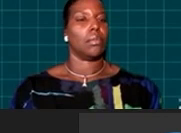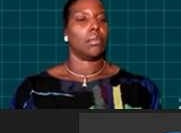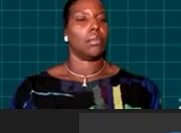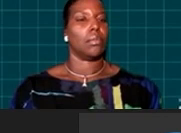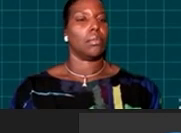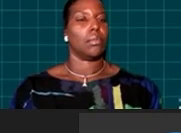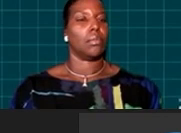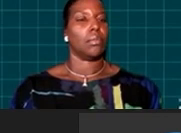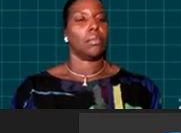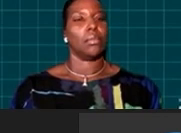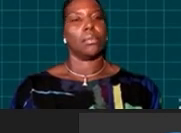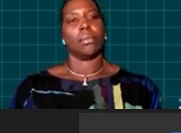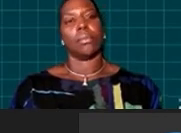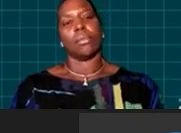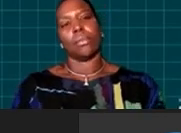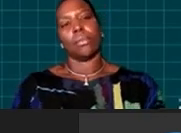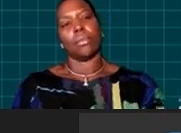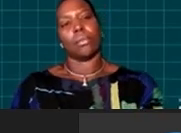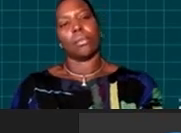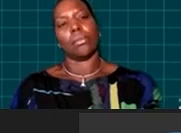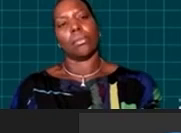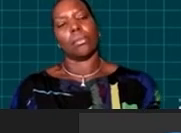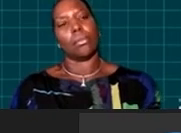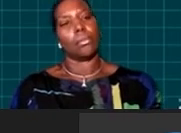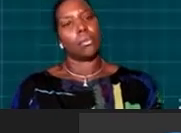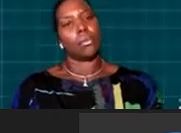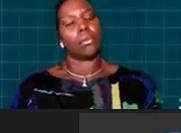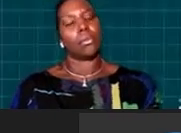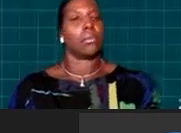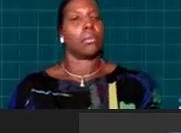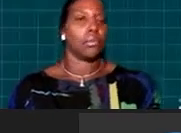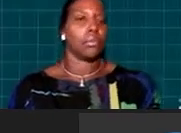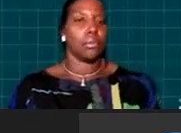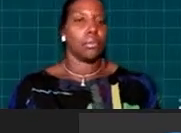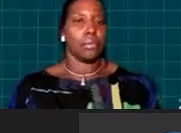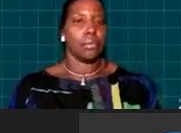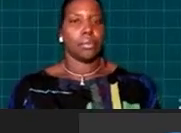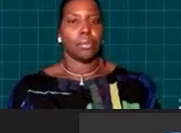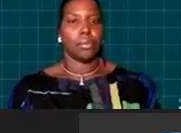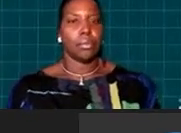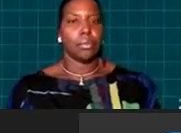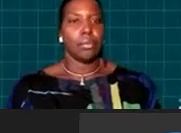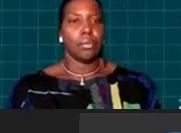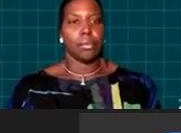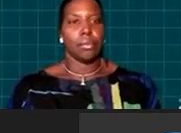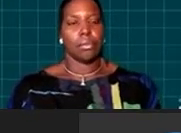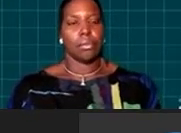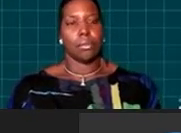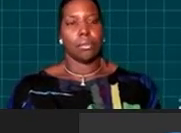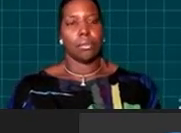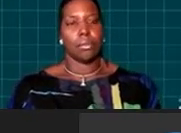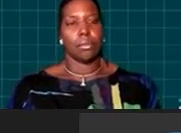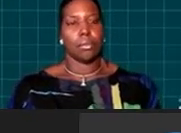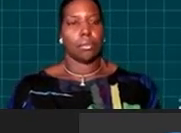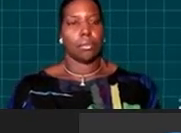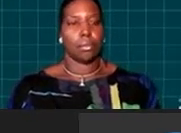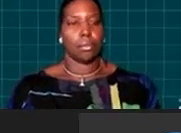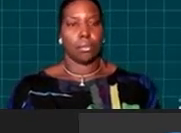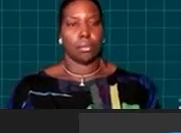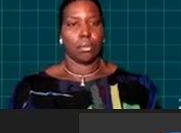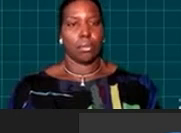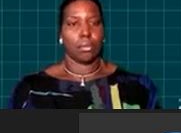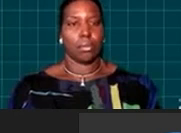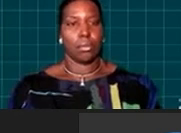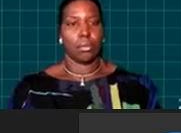But that's all that you need to do. And the least lit fiber option, I will say this, from an E-rate perspective, is by far and